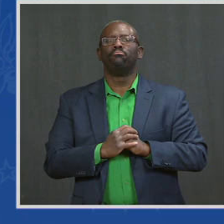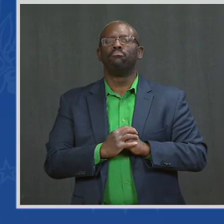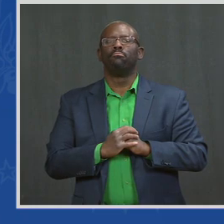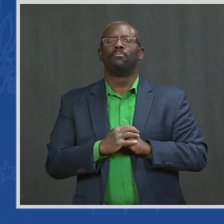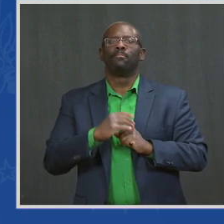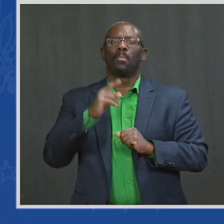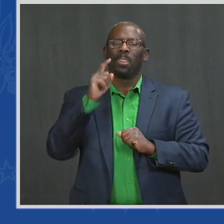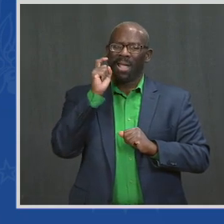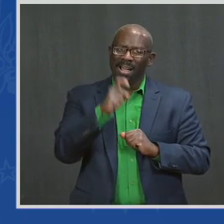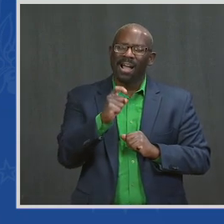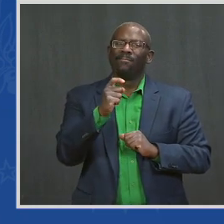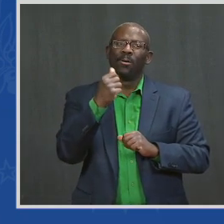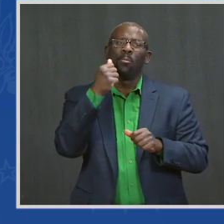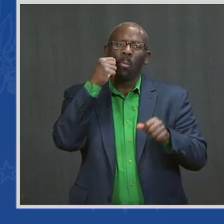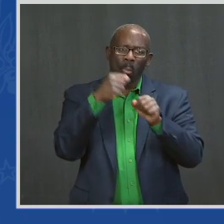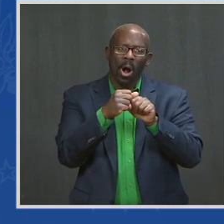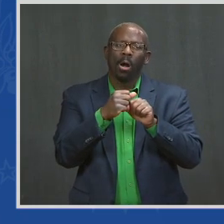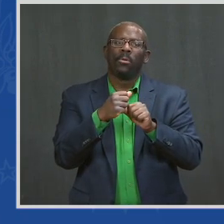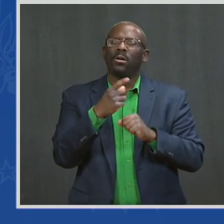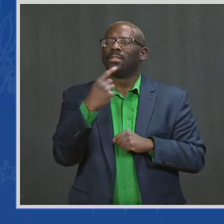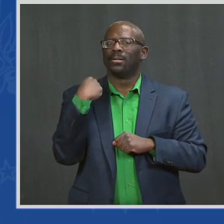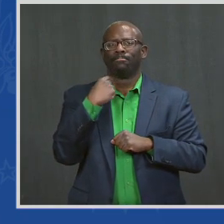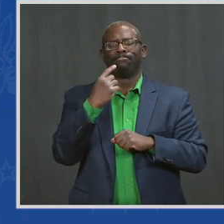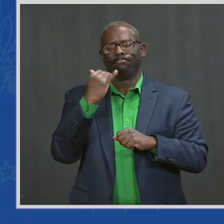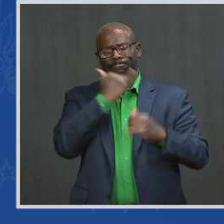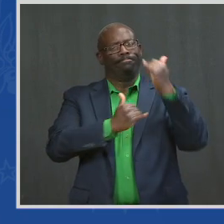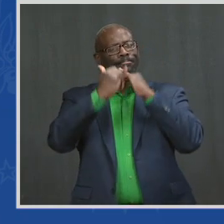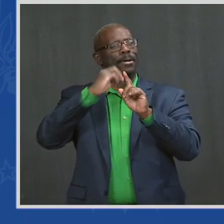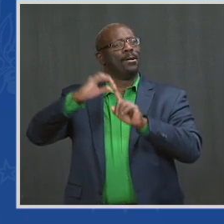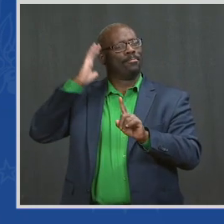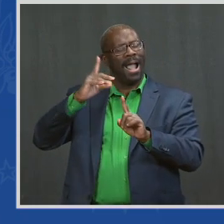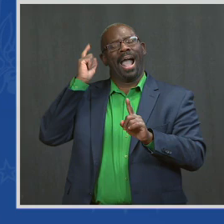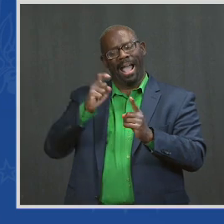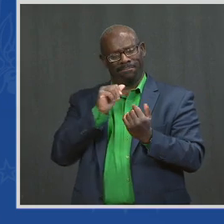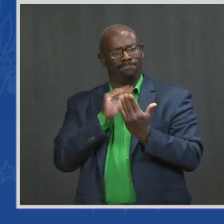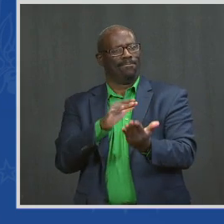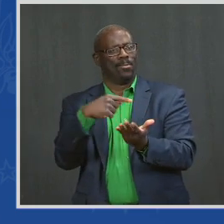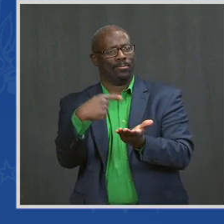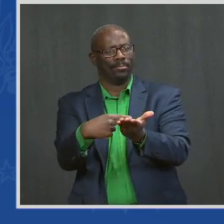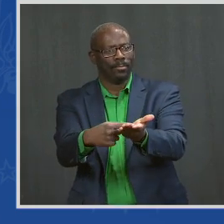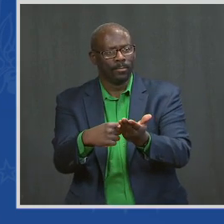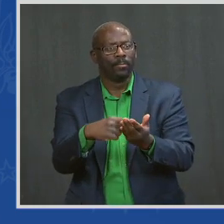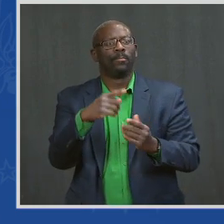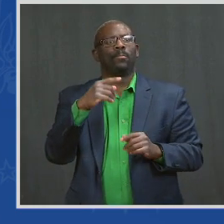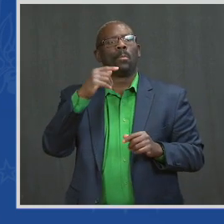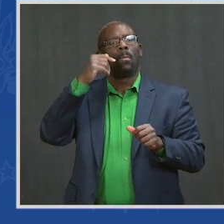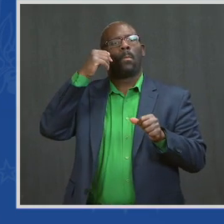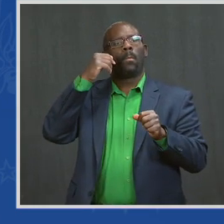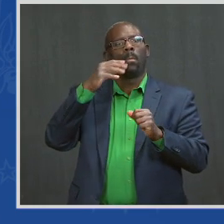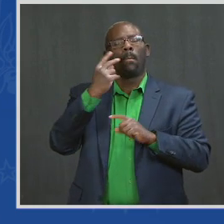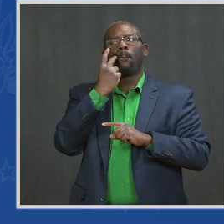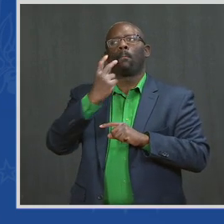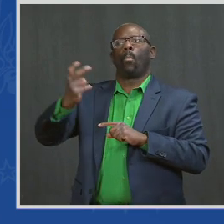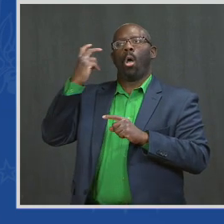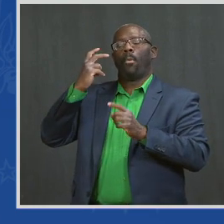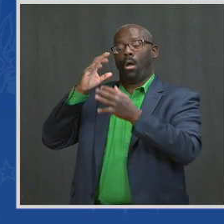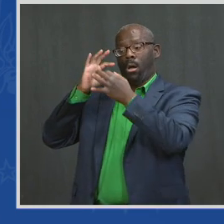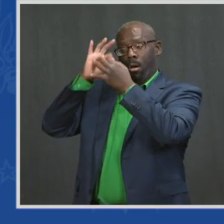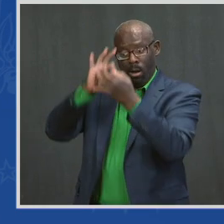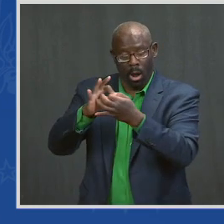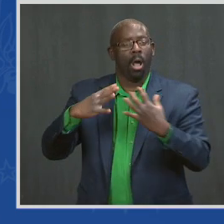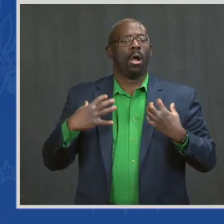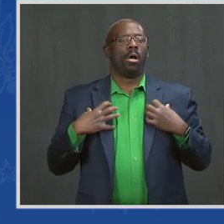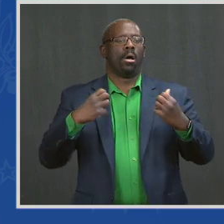made. And in remembering those moments, we began to heal and grow stronger. The